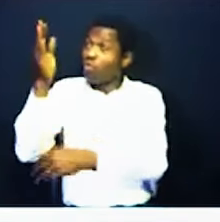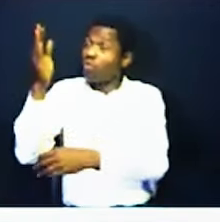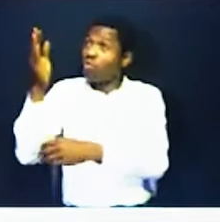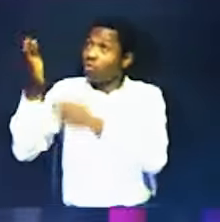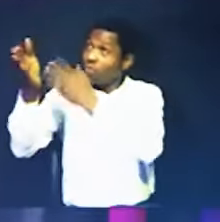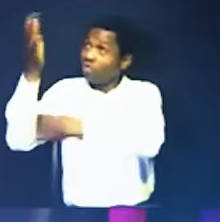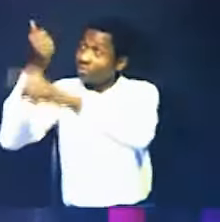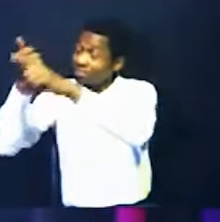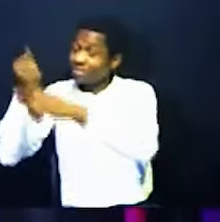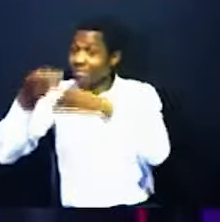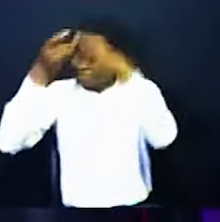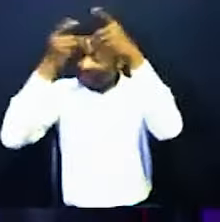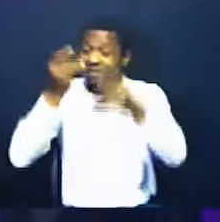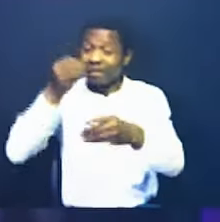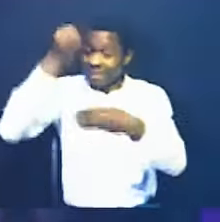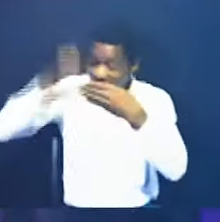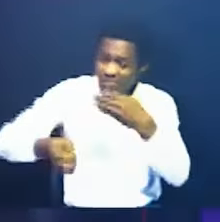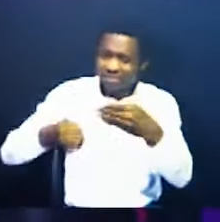It's